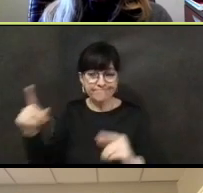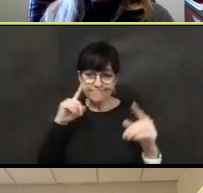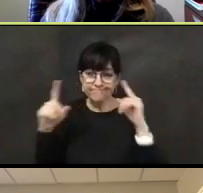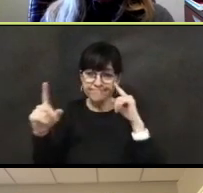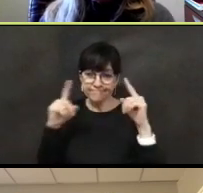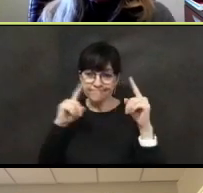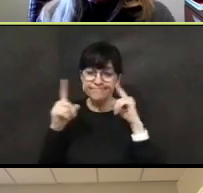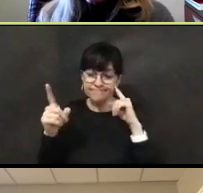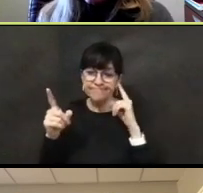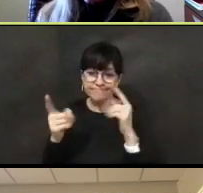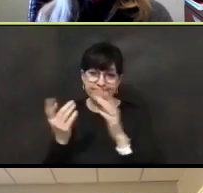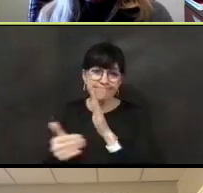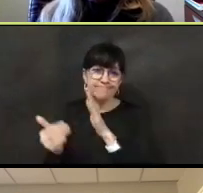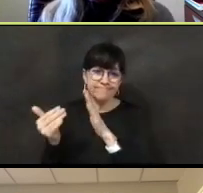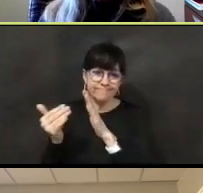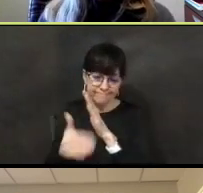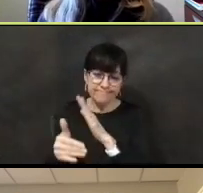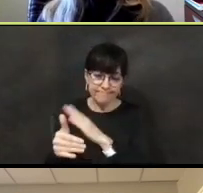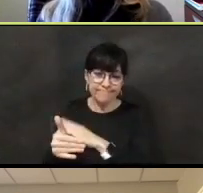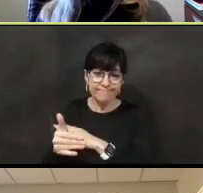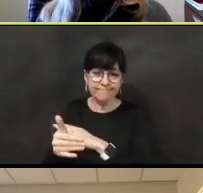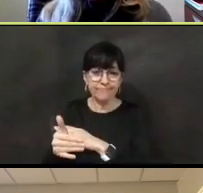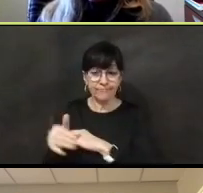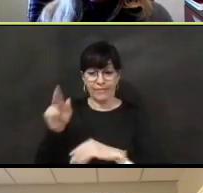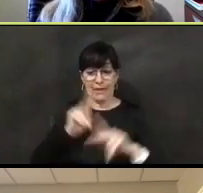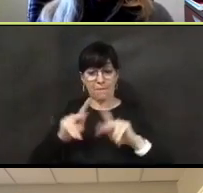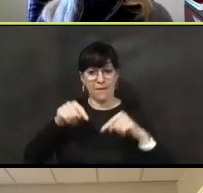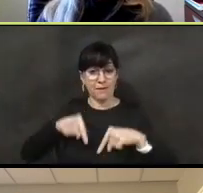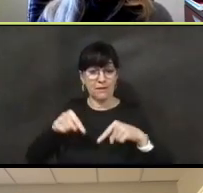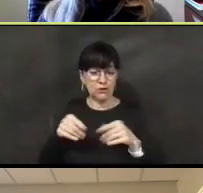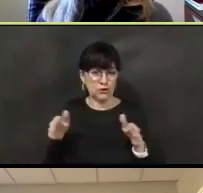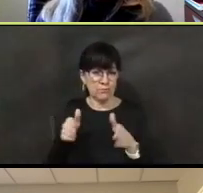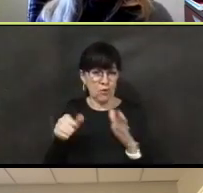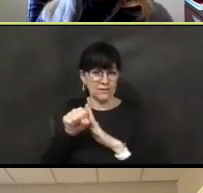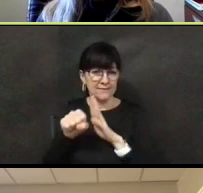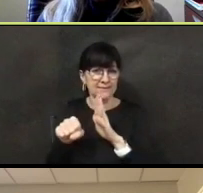fair amount. In Delaware being a small state,